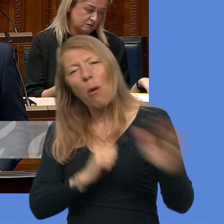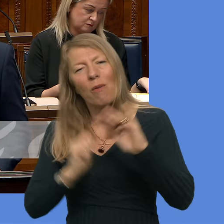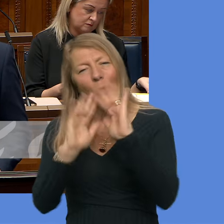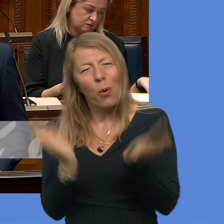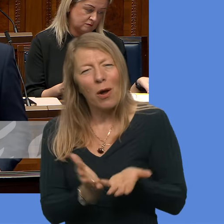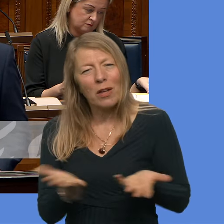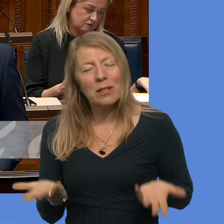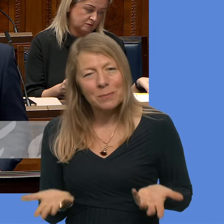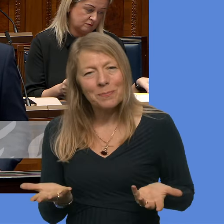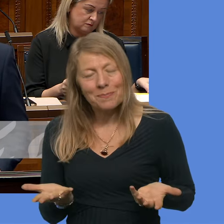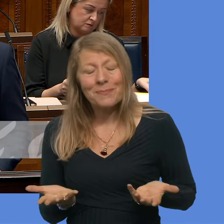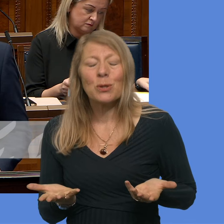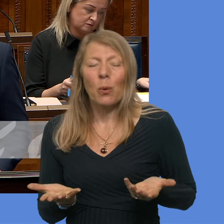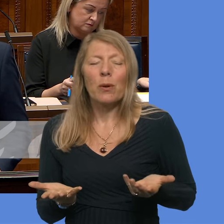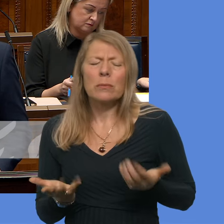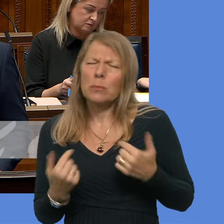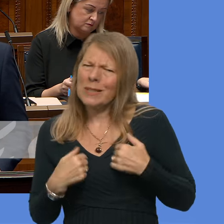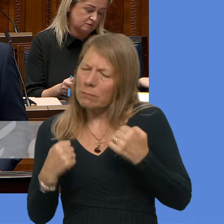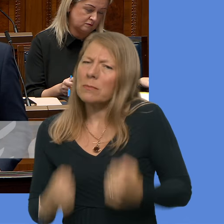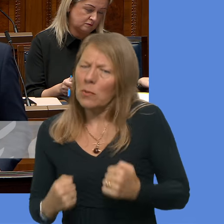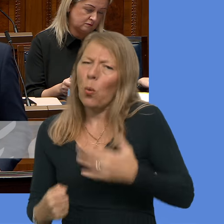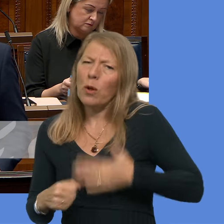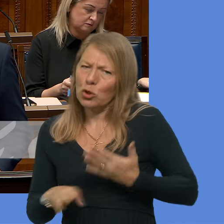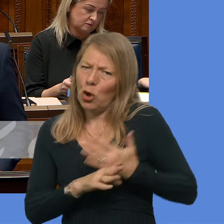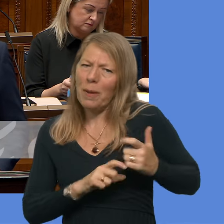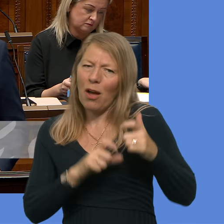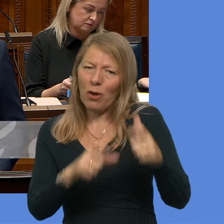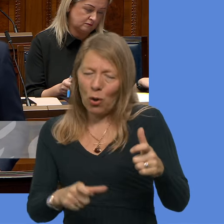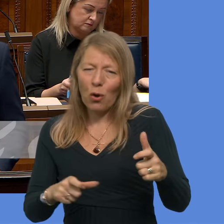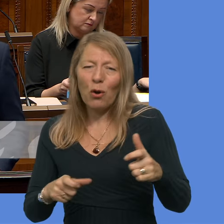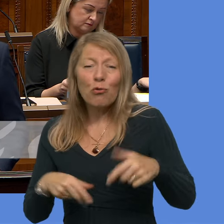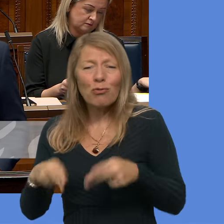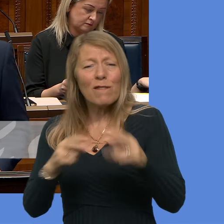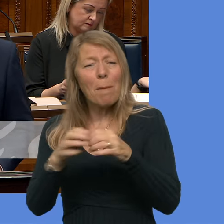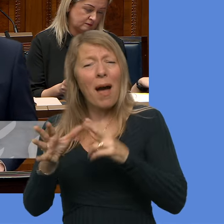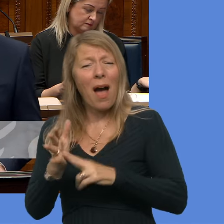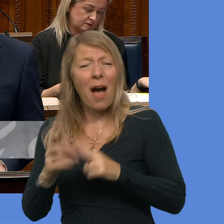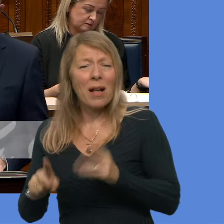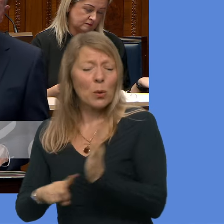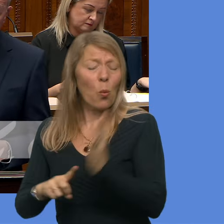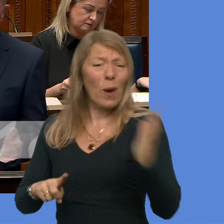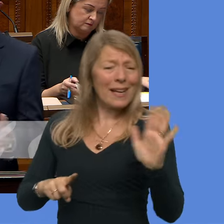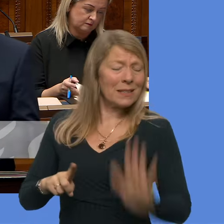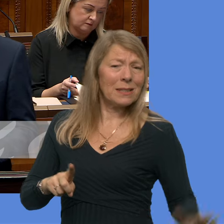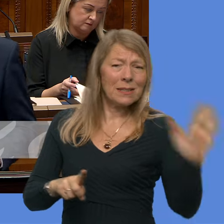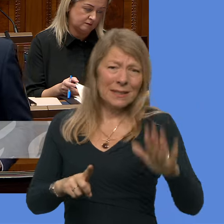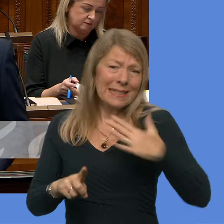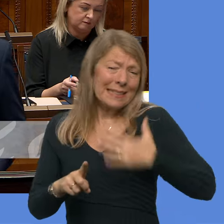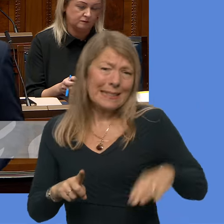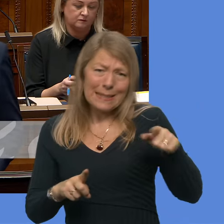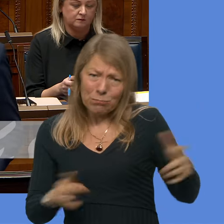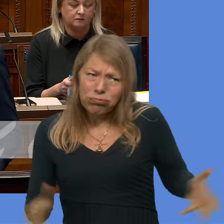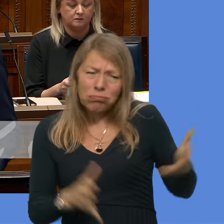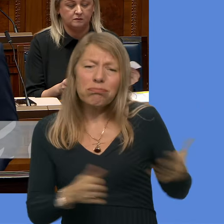here west of the ban in particular, and that you know what they would, if they were considering something which was detrimental to that, then they would be going against our entire